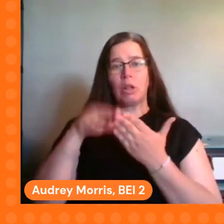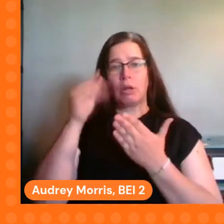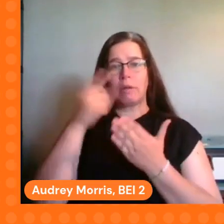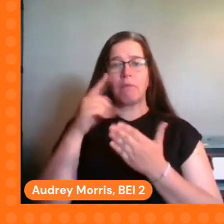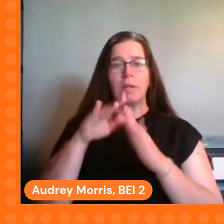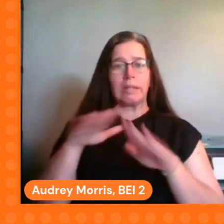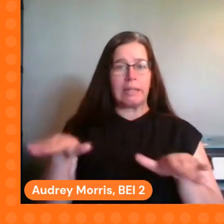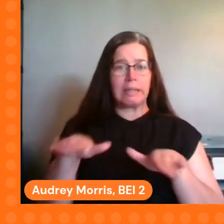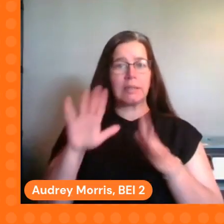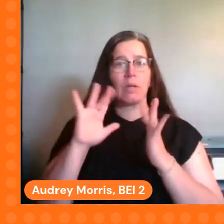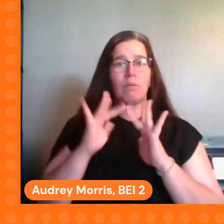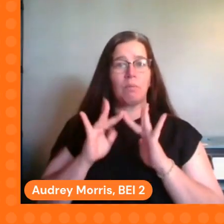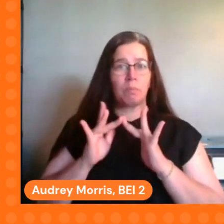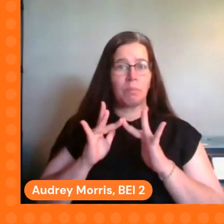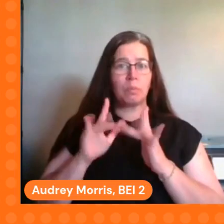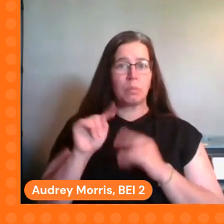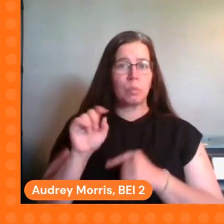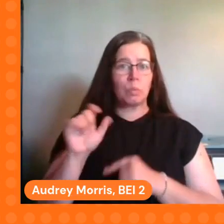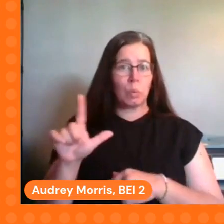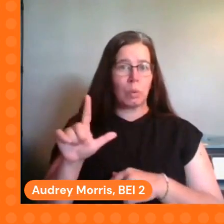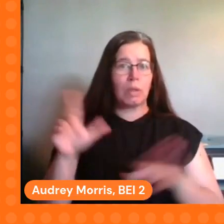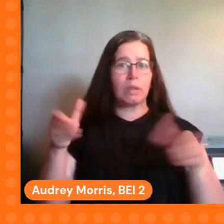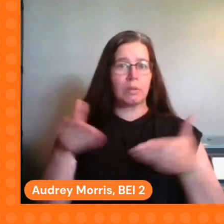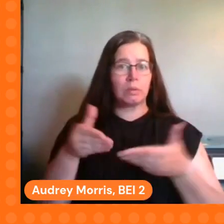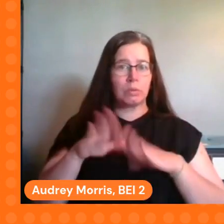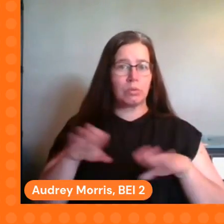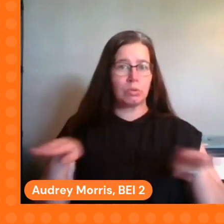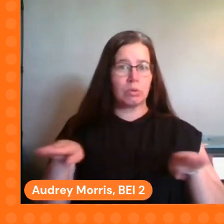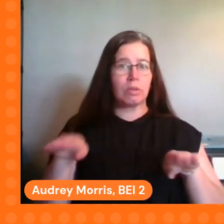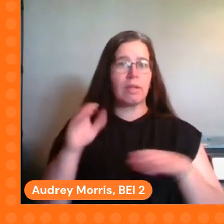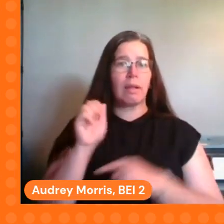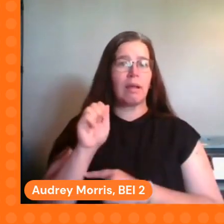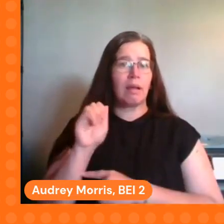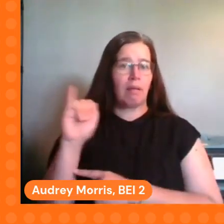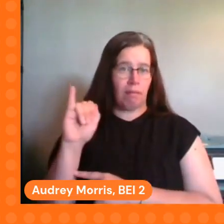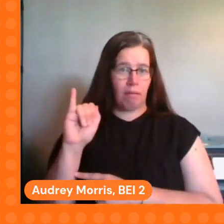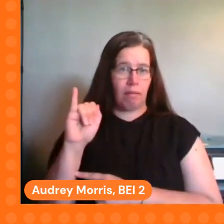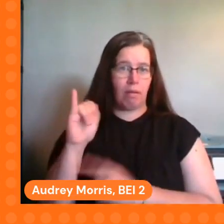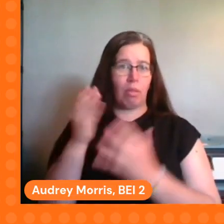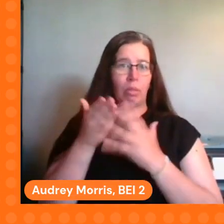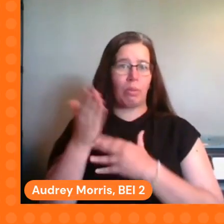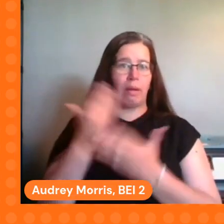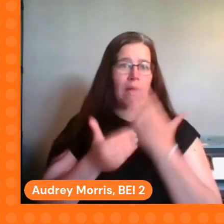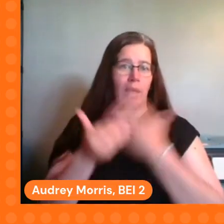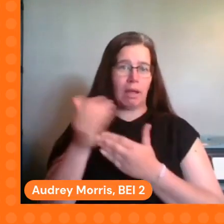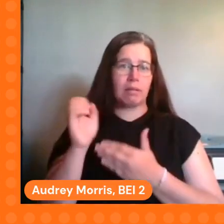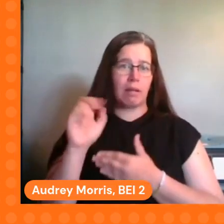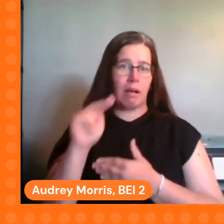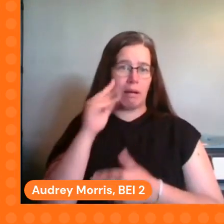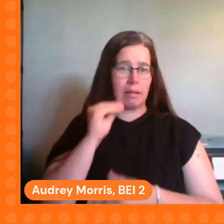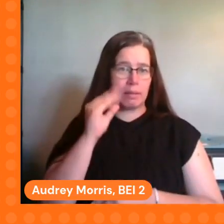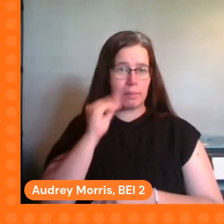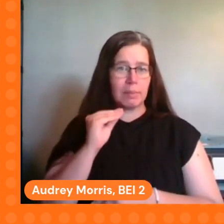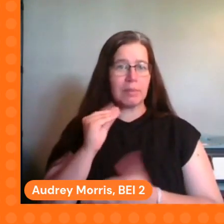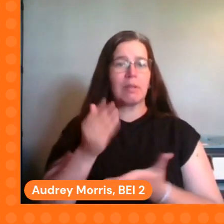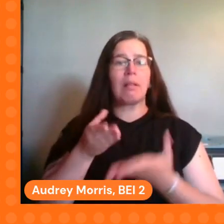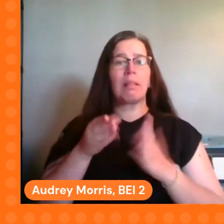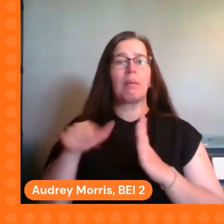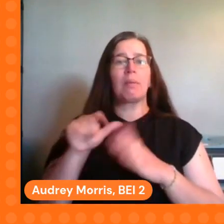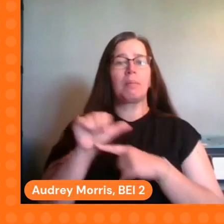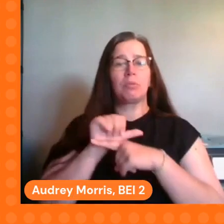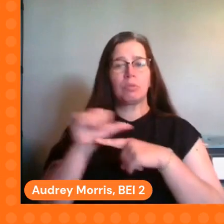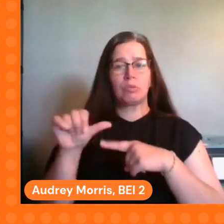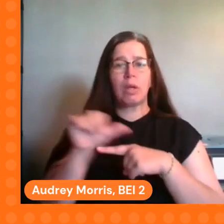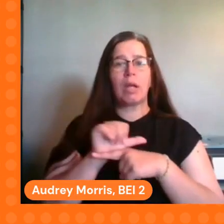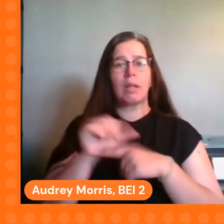free web-based tool which introduces children to artificial intelligence through hands-on experience, allowing them to train their own